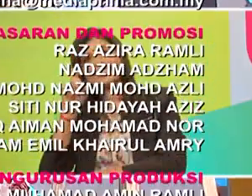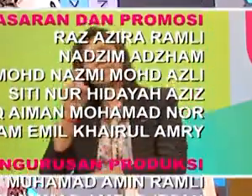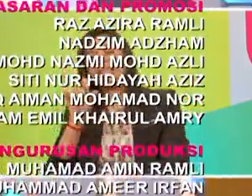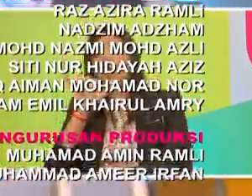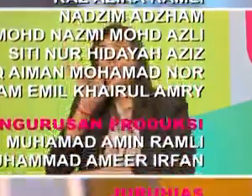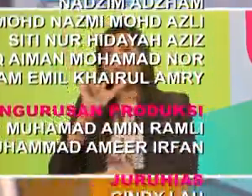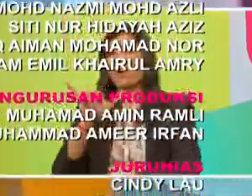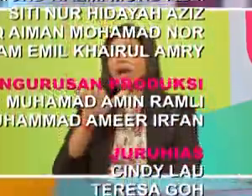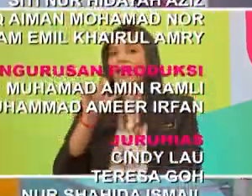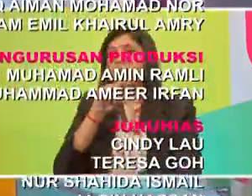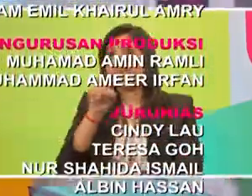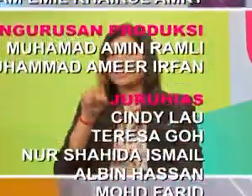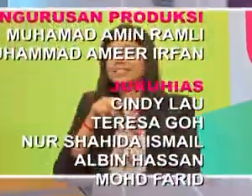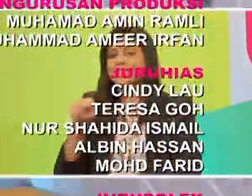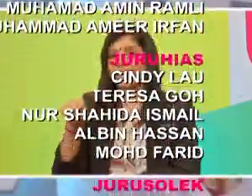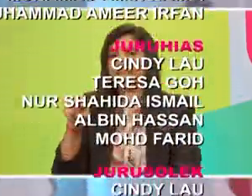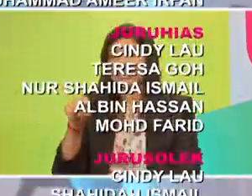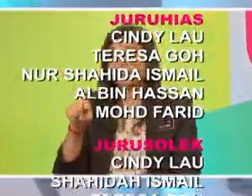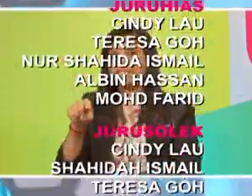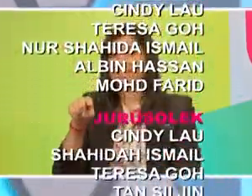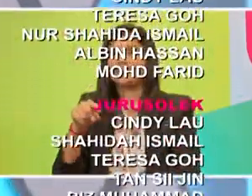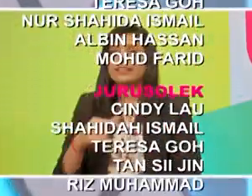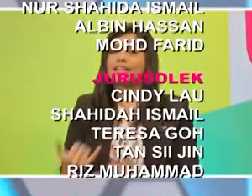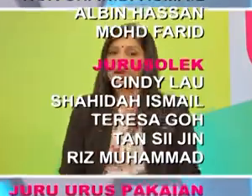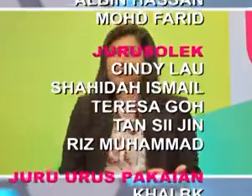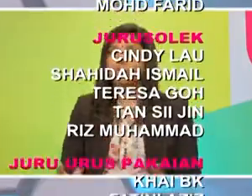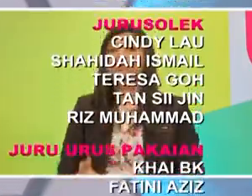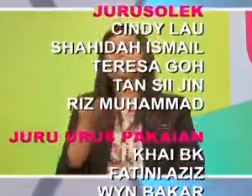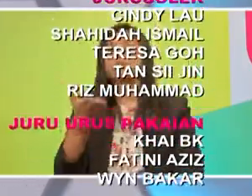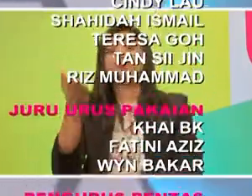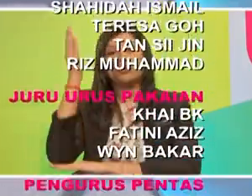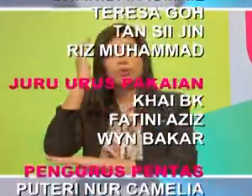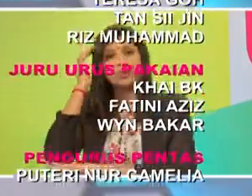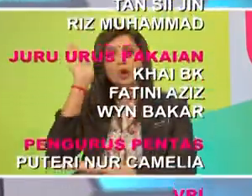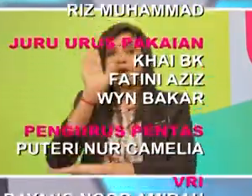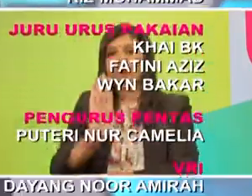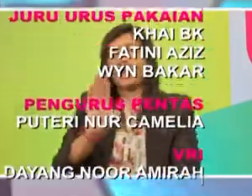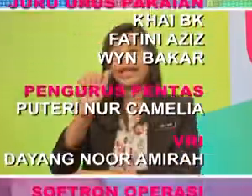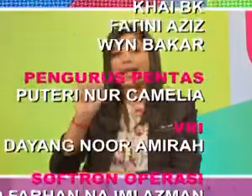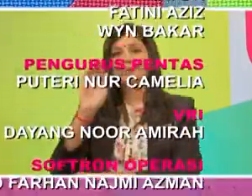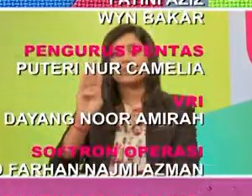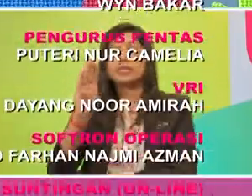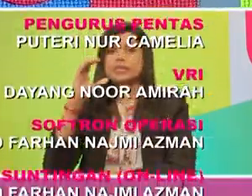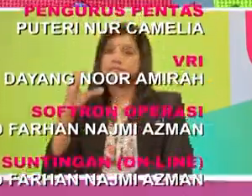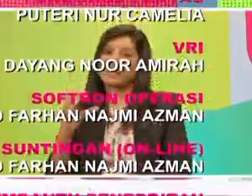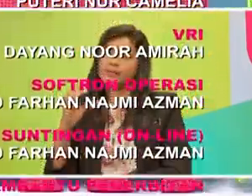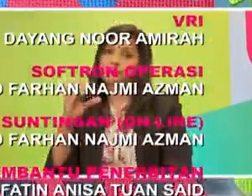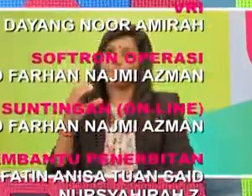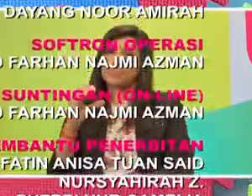X, Y, and Z. Now you know your